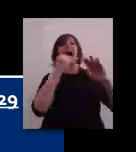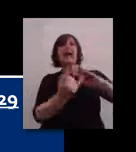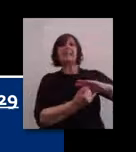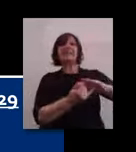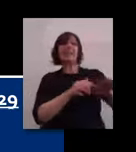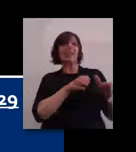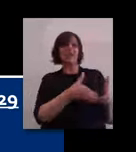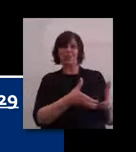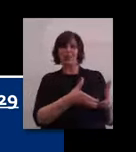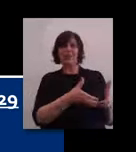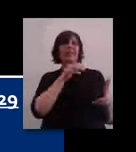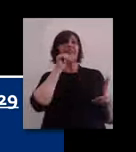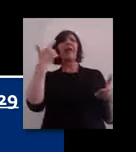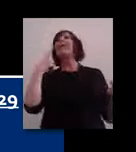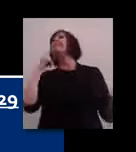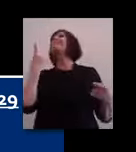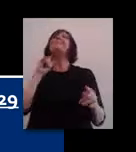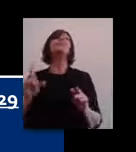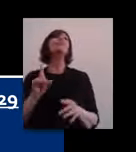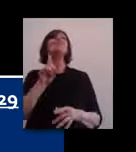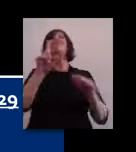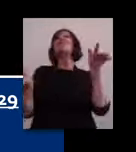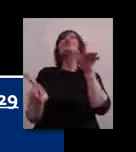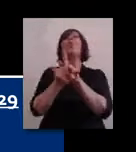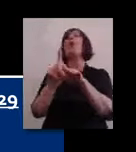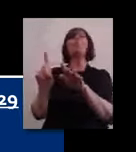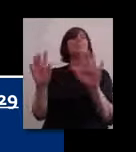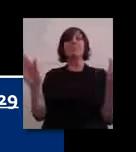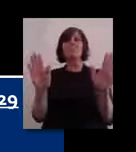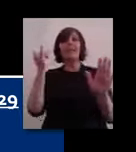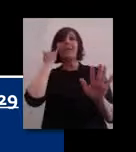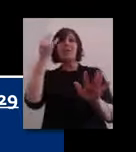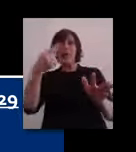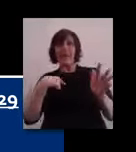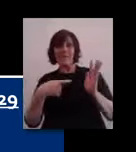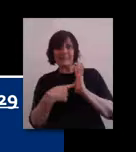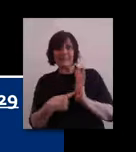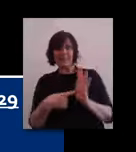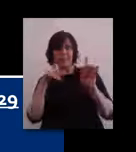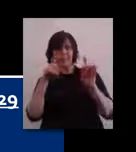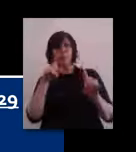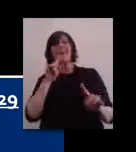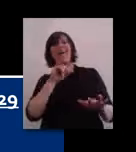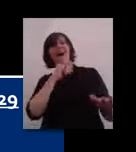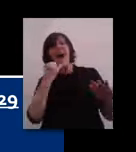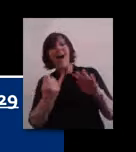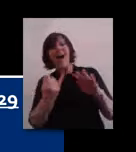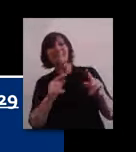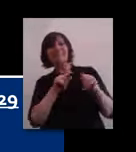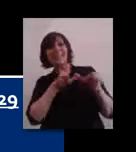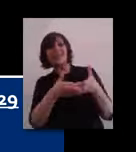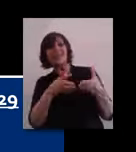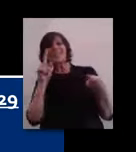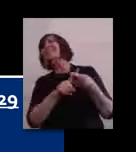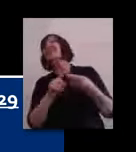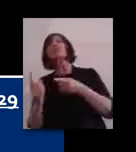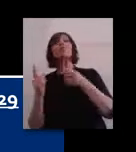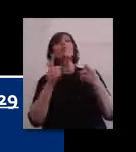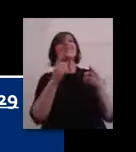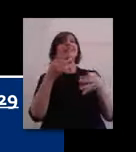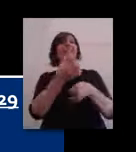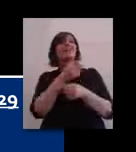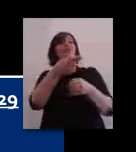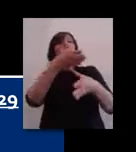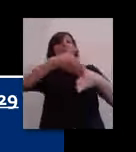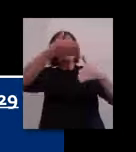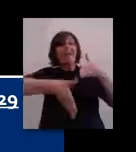business. If you are symptomatic and you are being tested, you have to be in isolation until you get your test results. And if your test results come back